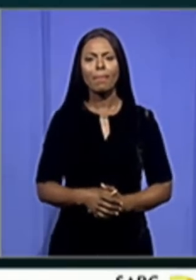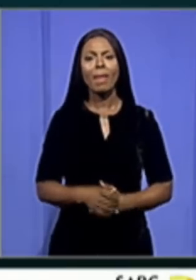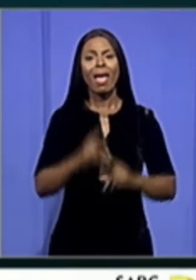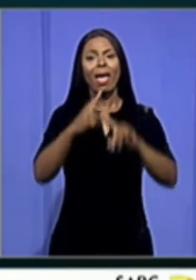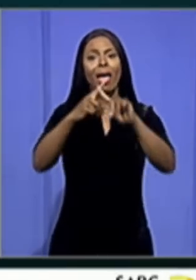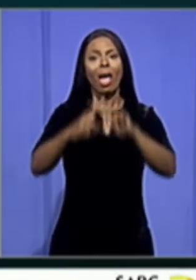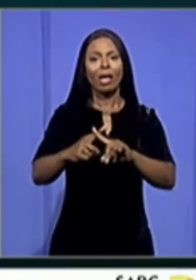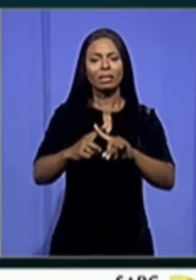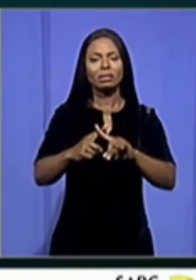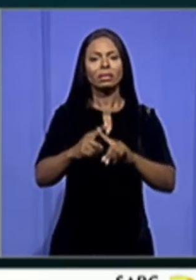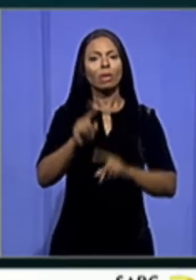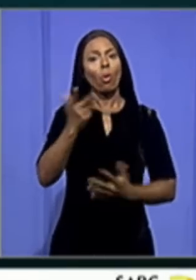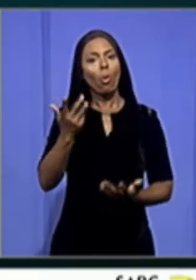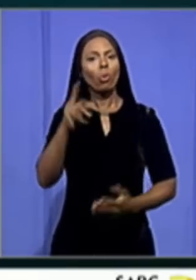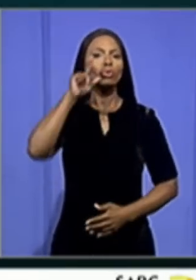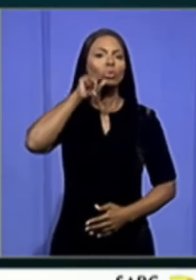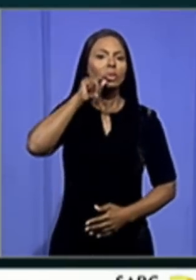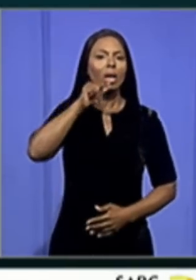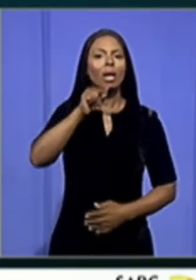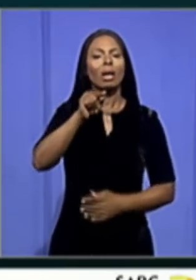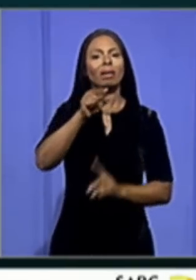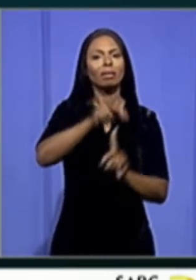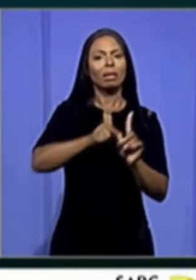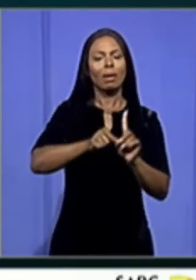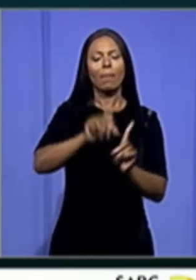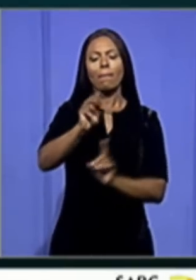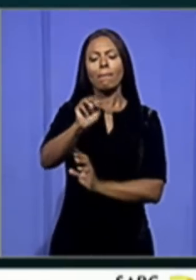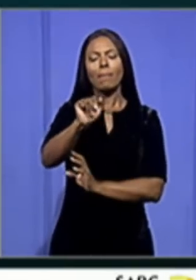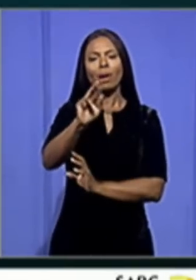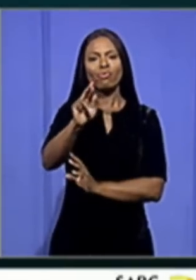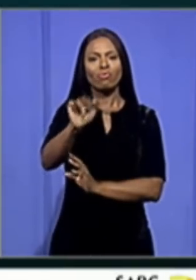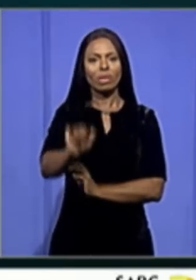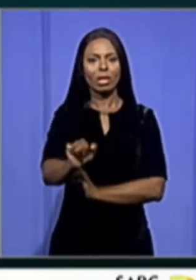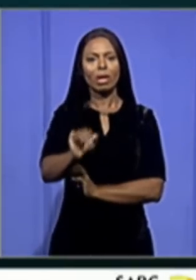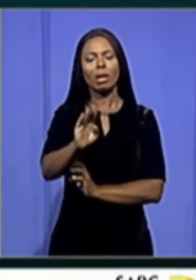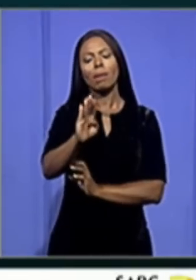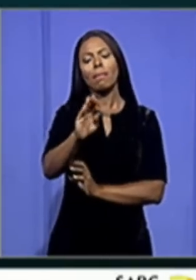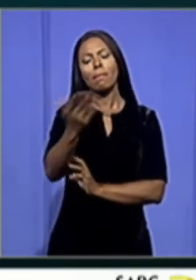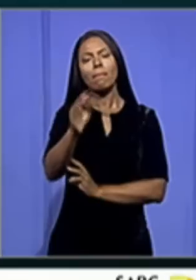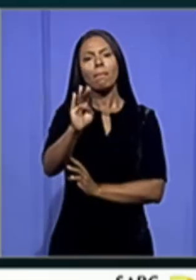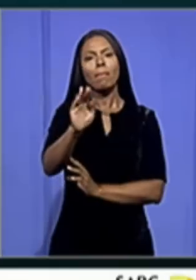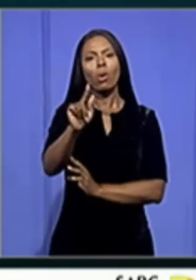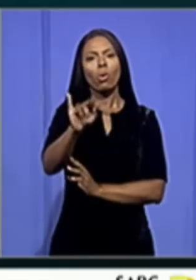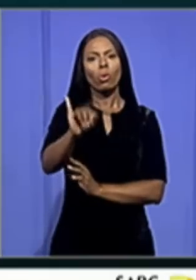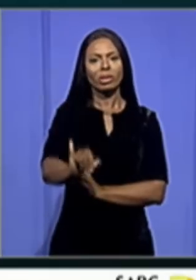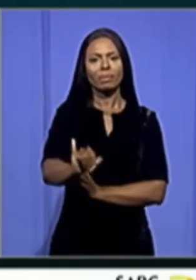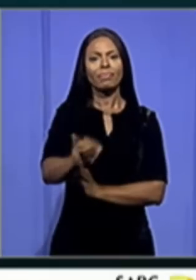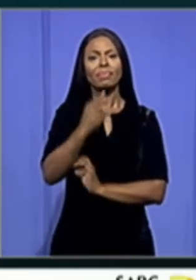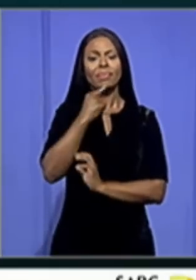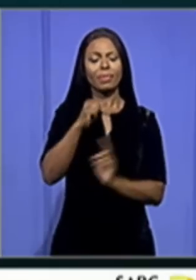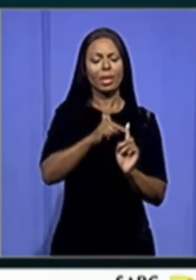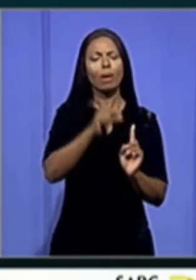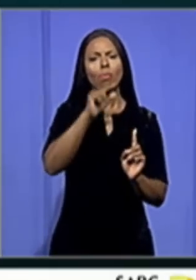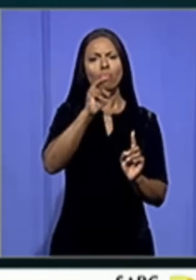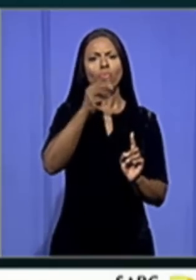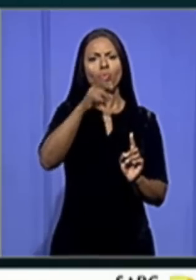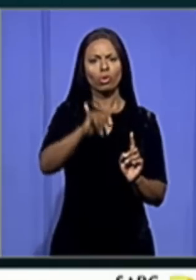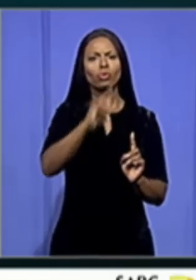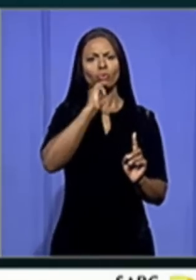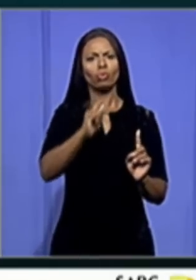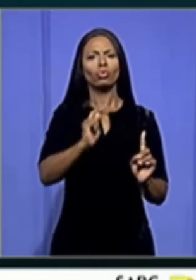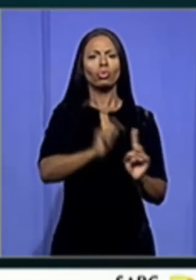Letlakaleng la X goba Twitter Maria Baloi yena o re Mmusi Maimane nneteng dikolo le ditese